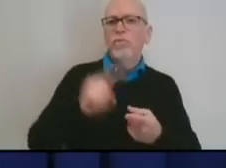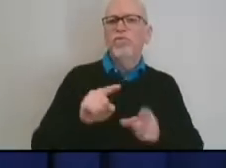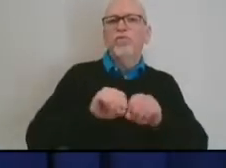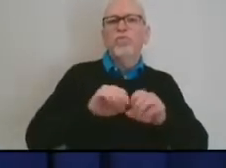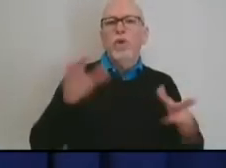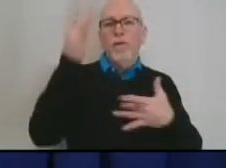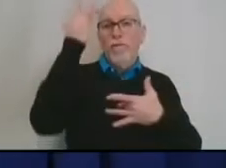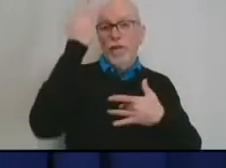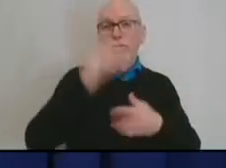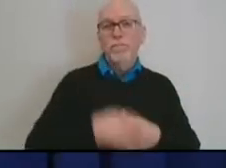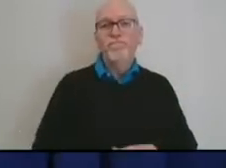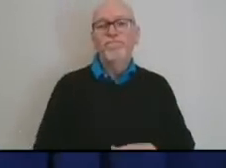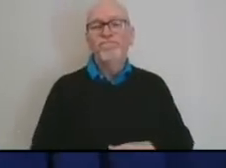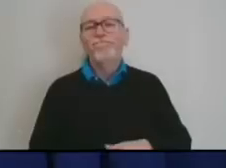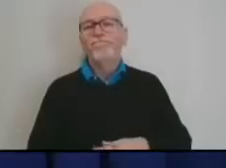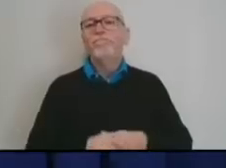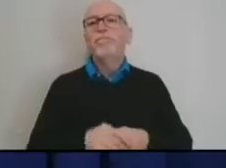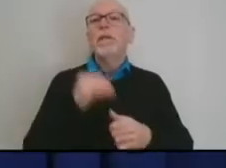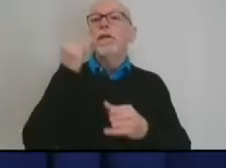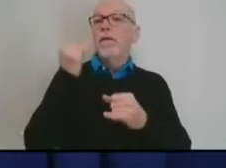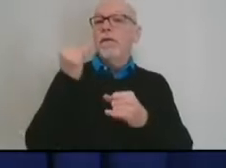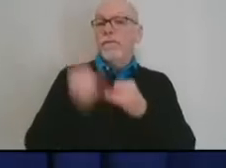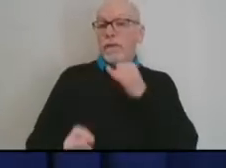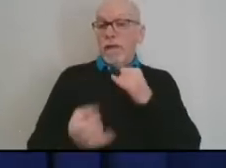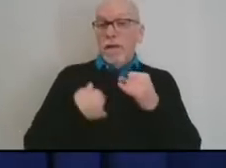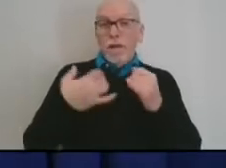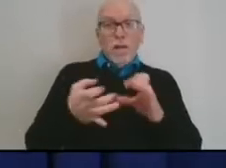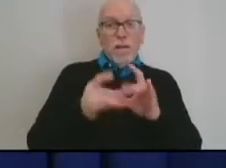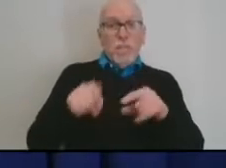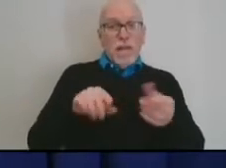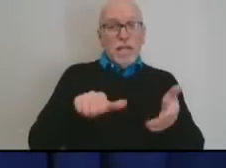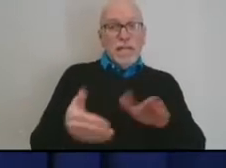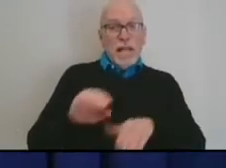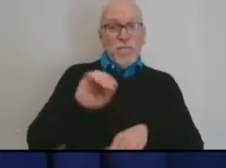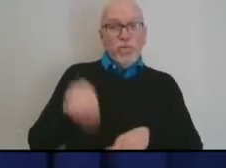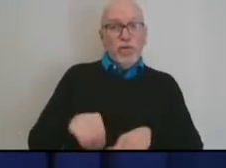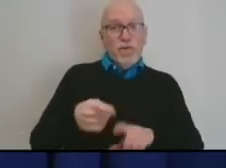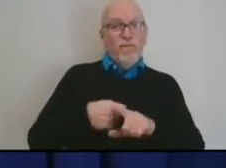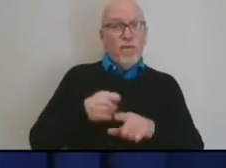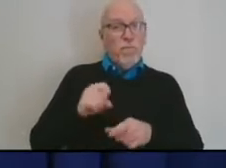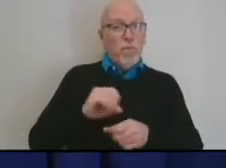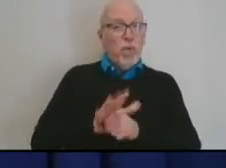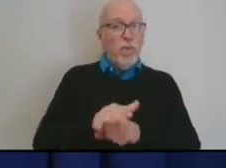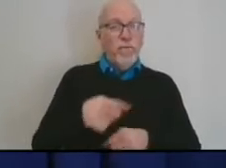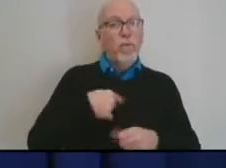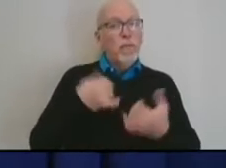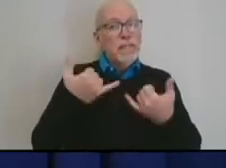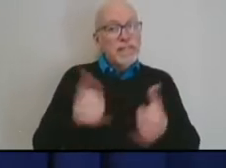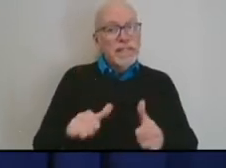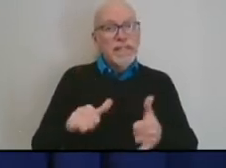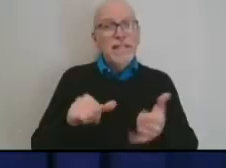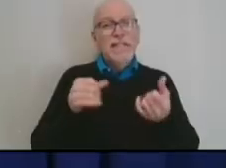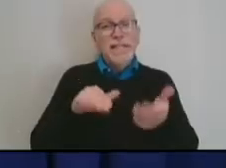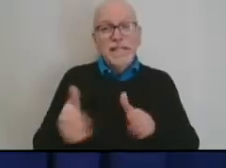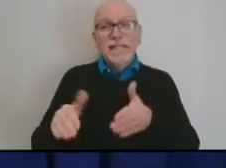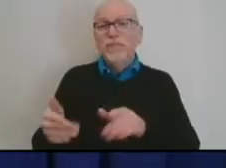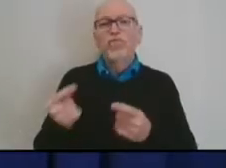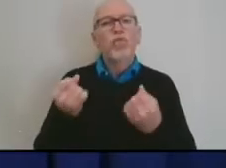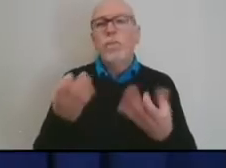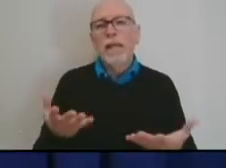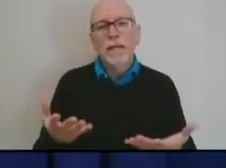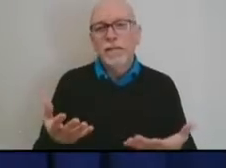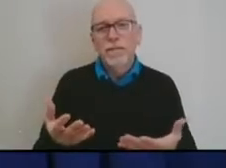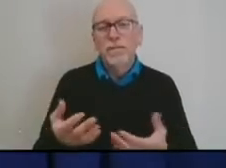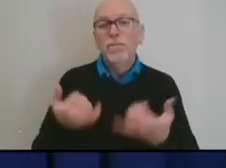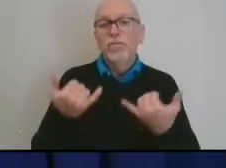virus. Finally, I want to talk about our death rates from COVID. We are still losing too many Hoosiers to this disease. Today,